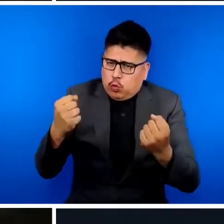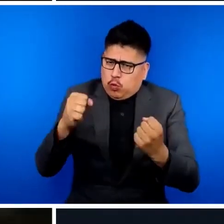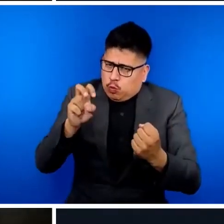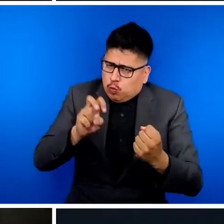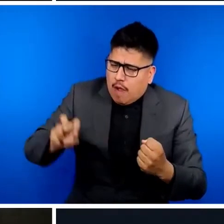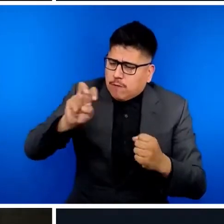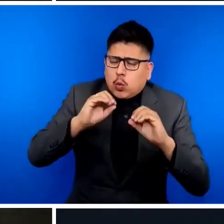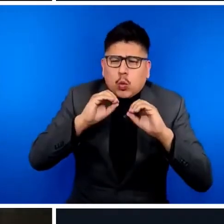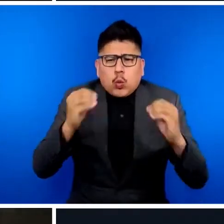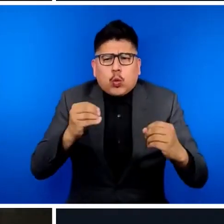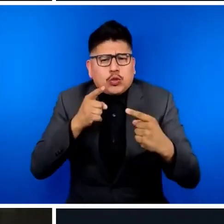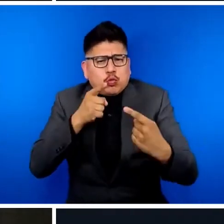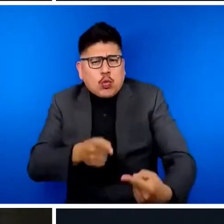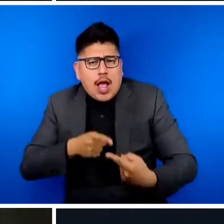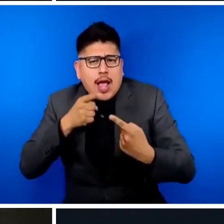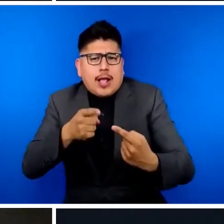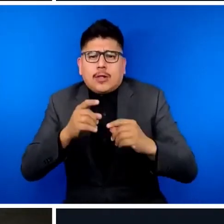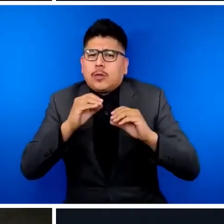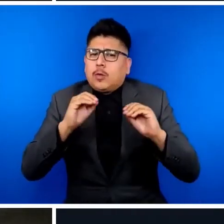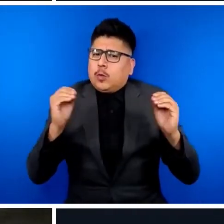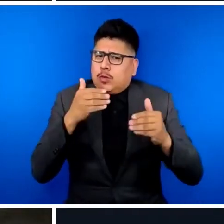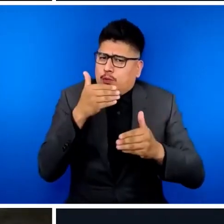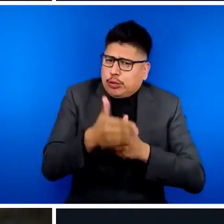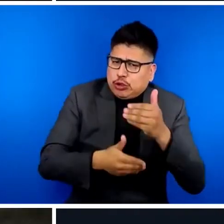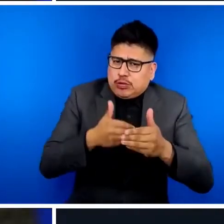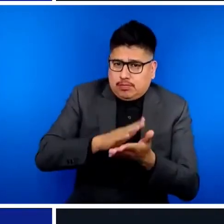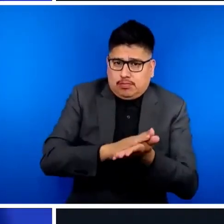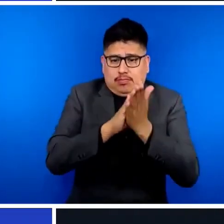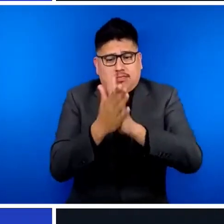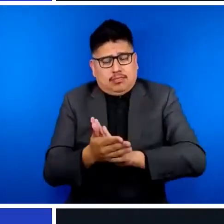progress. Becoming Frederick Douglass.